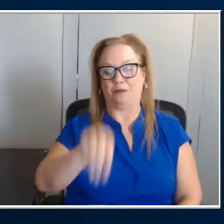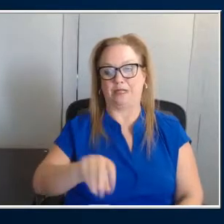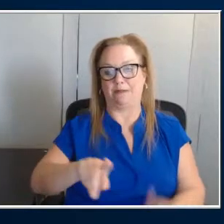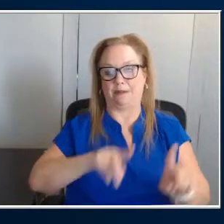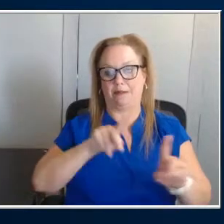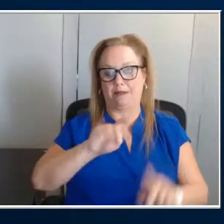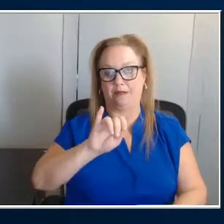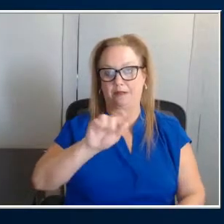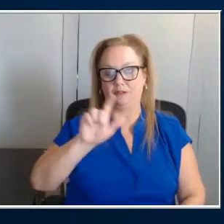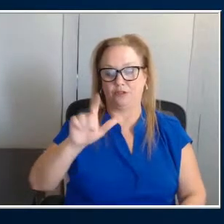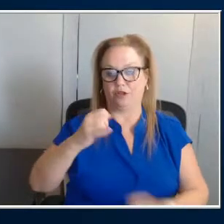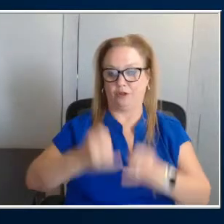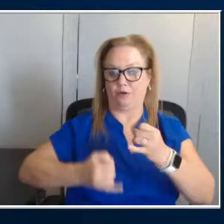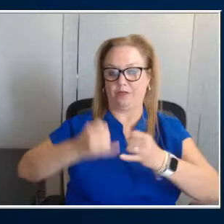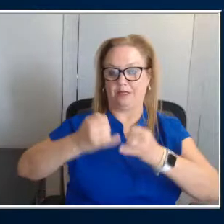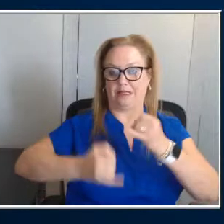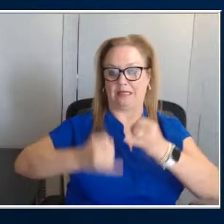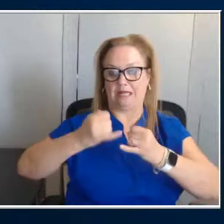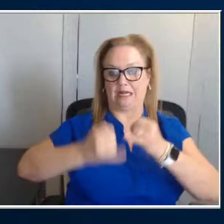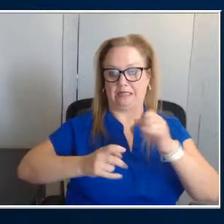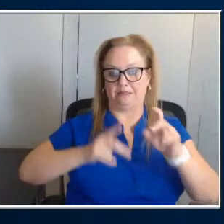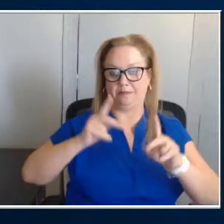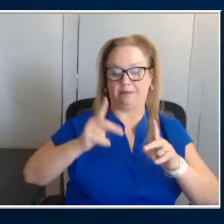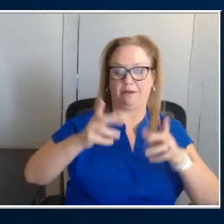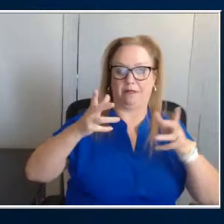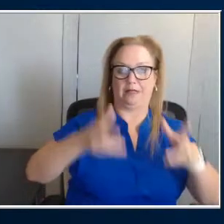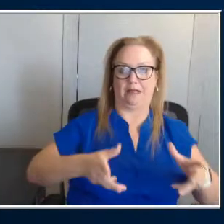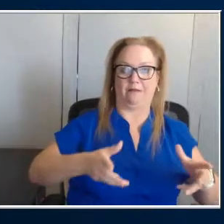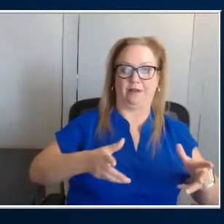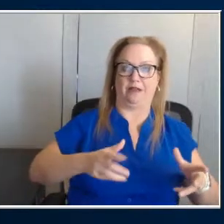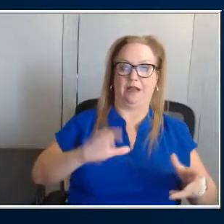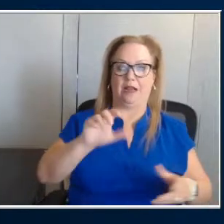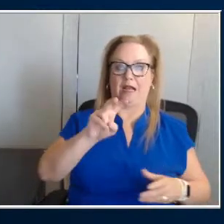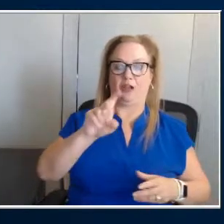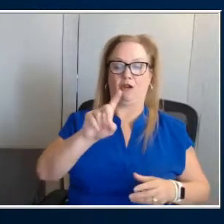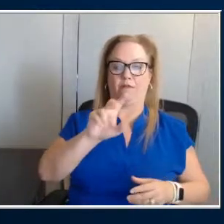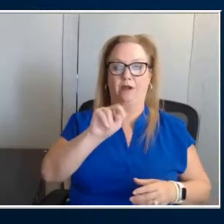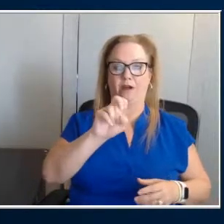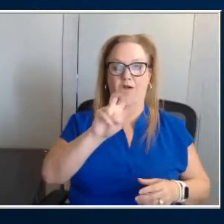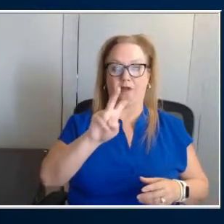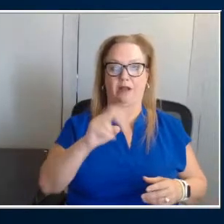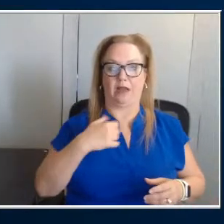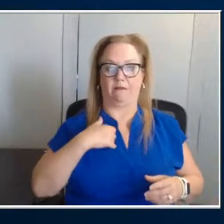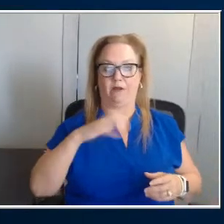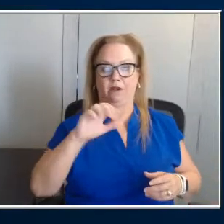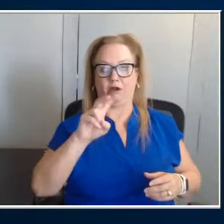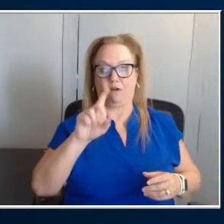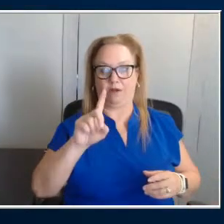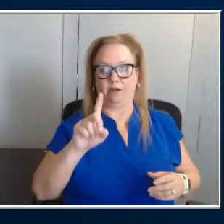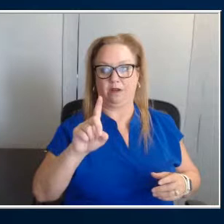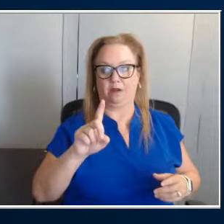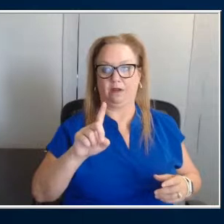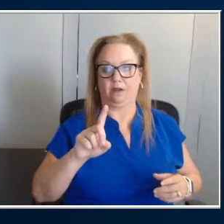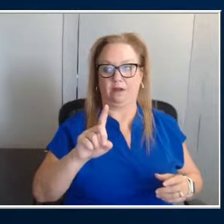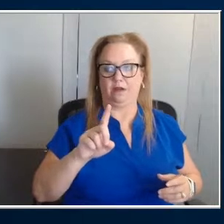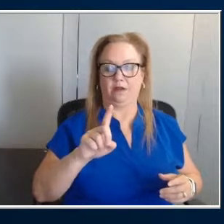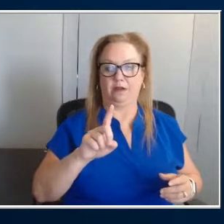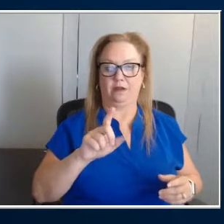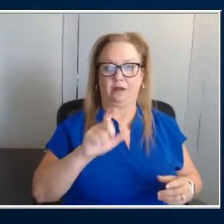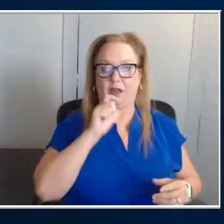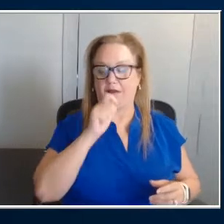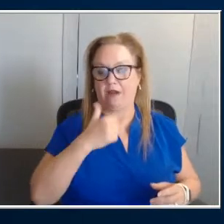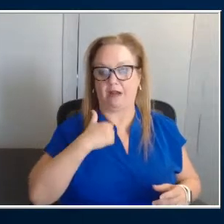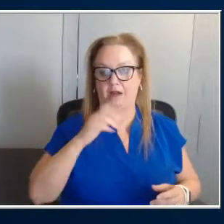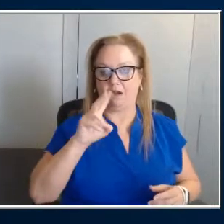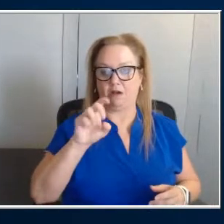were one of the last remaining folks. Has everybody here, like I had COVID in November. Anybody else here had COVID? Not that I know of. Hawkeye doesn't. Have you?